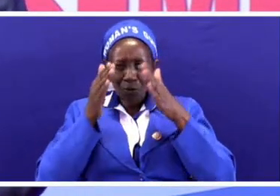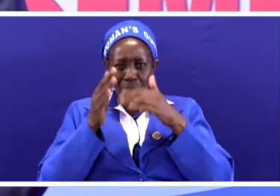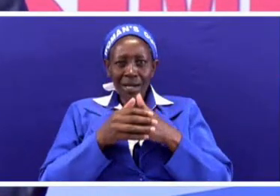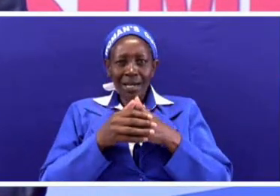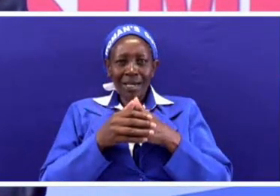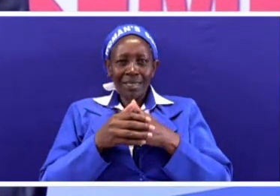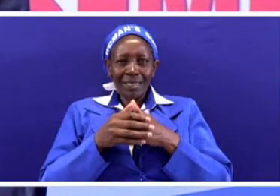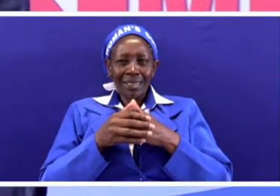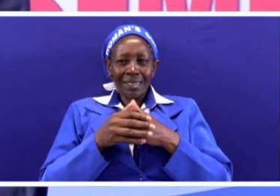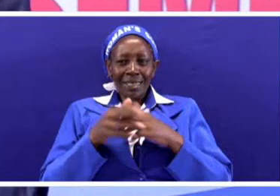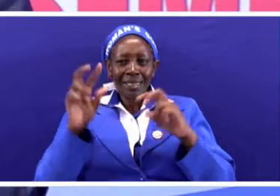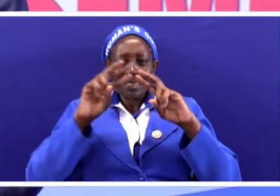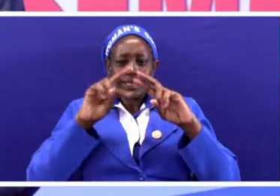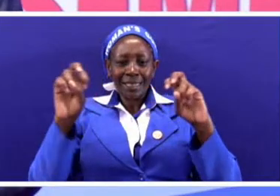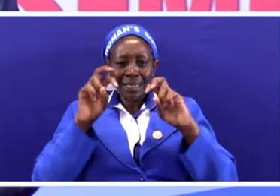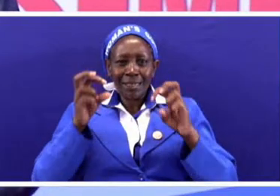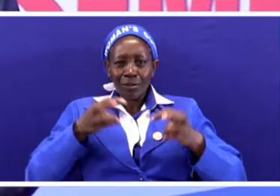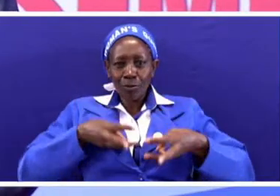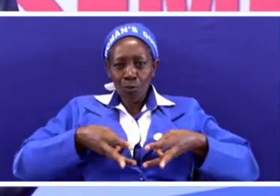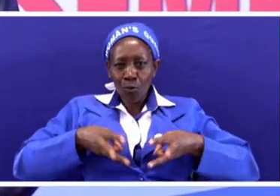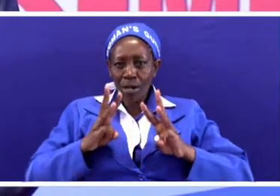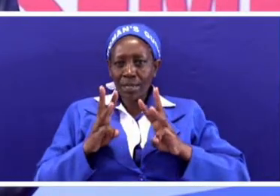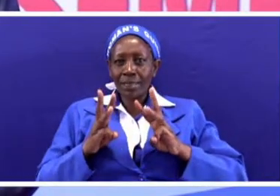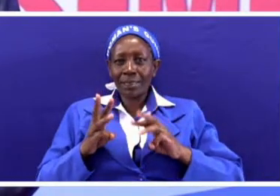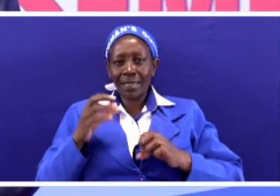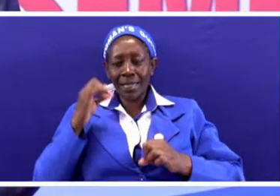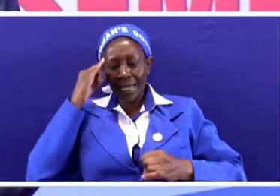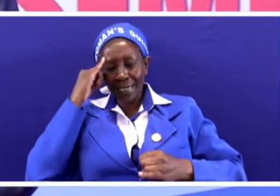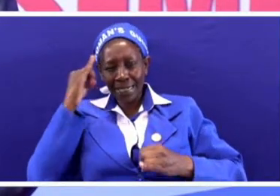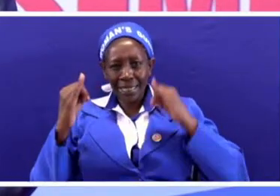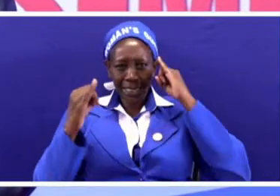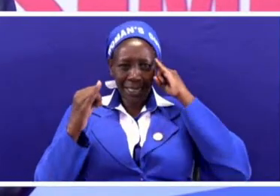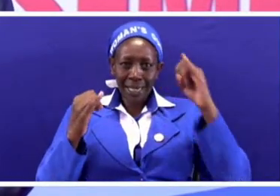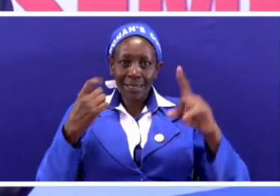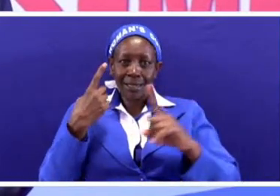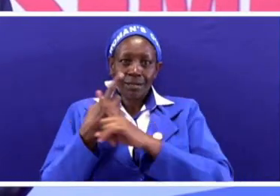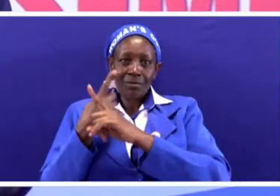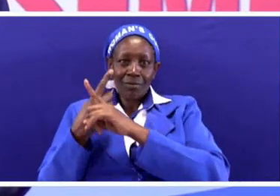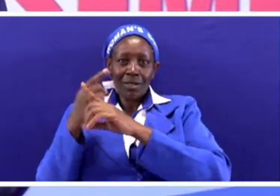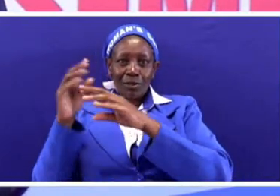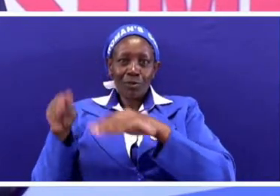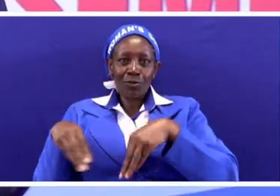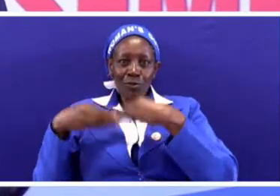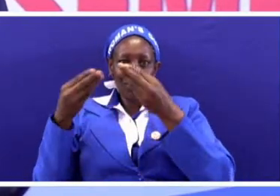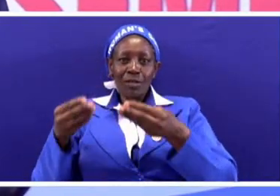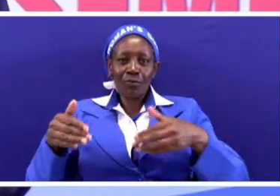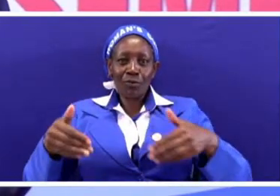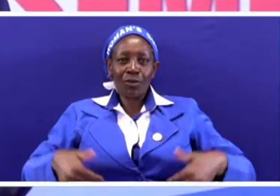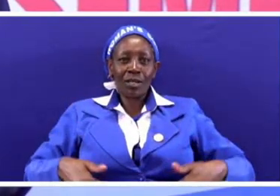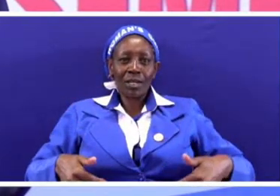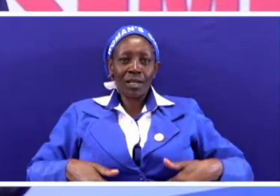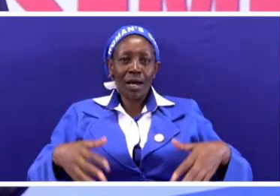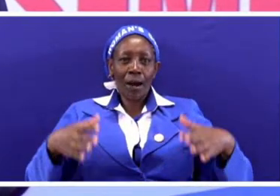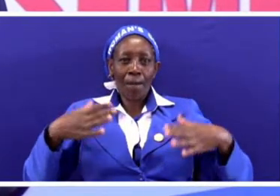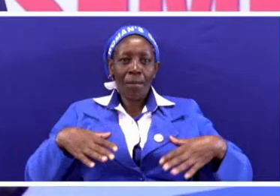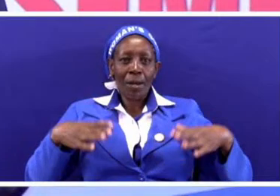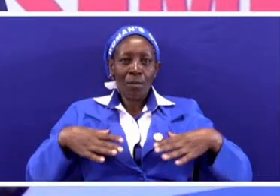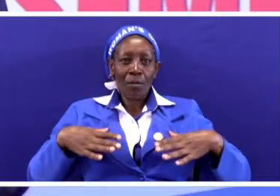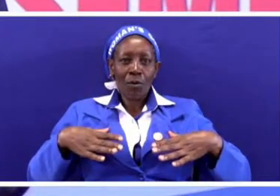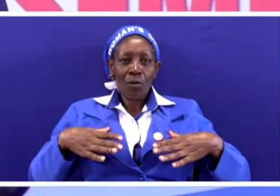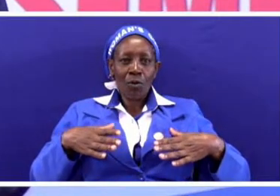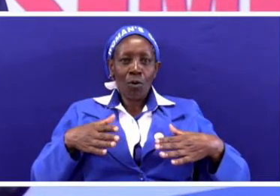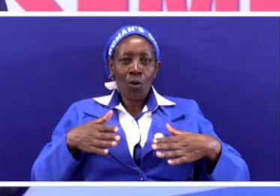and means innovatively to give young people more space